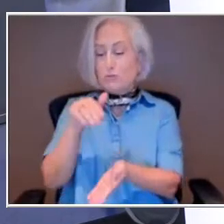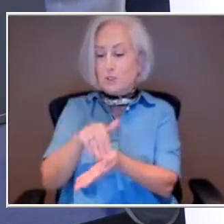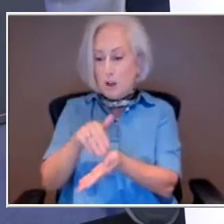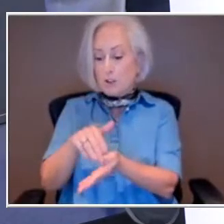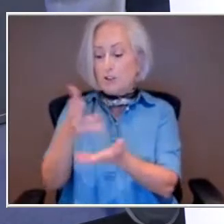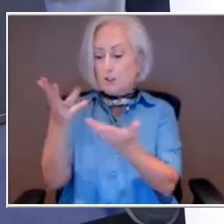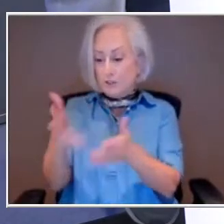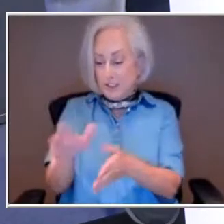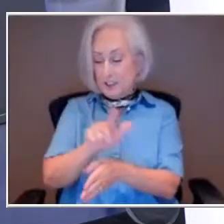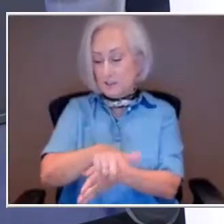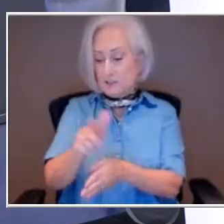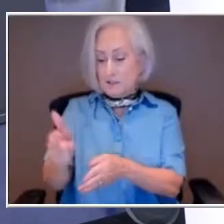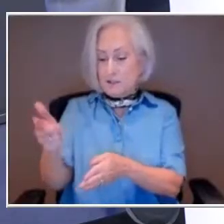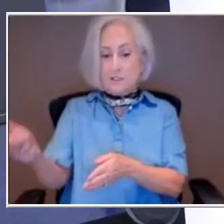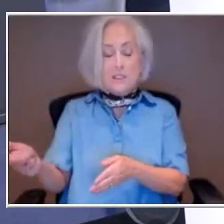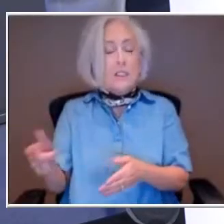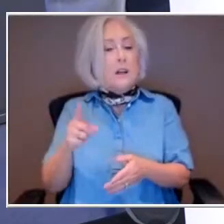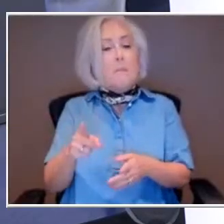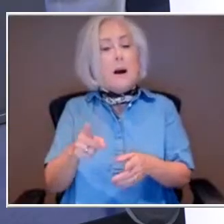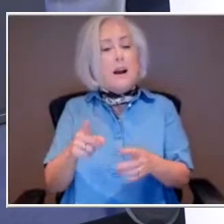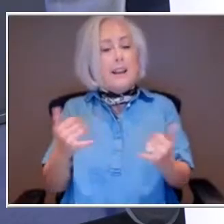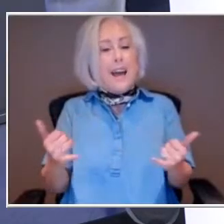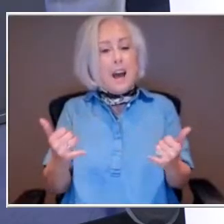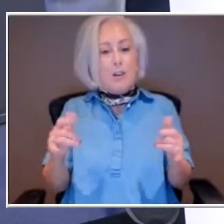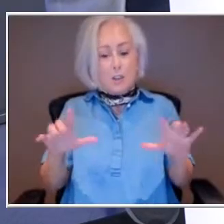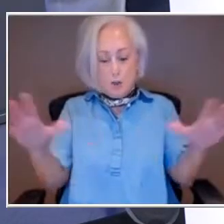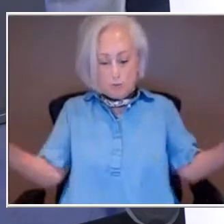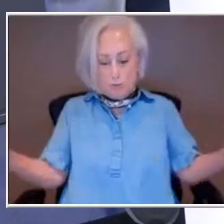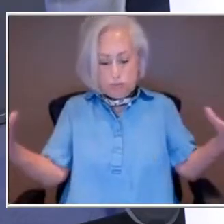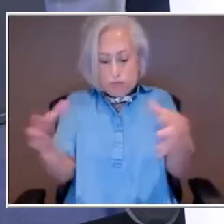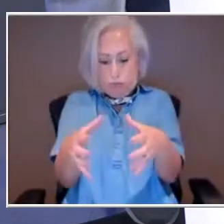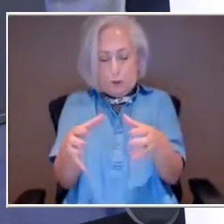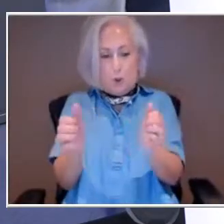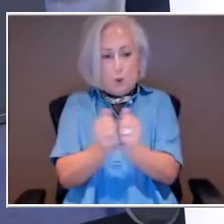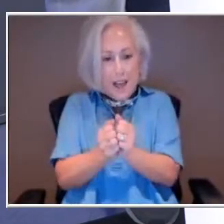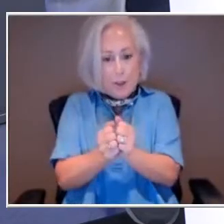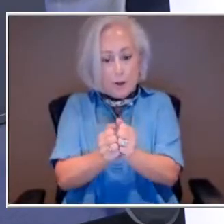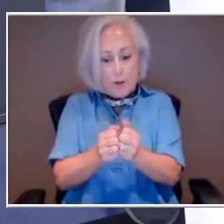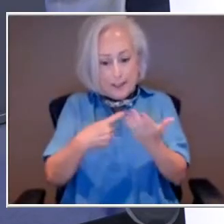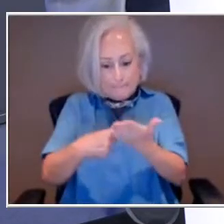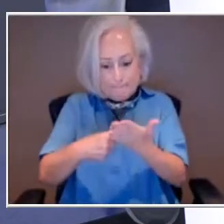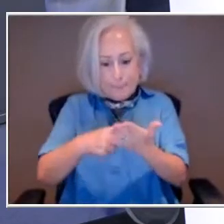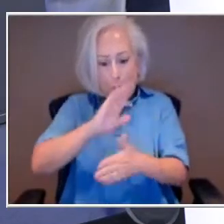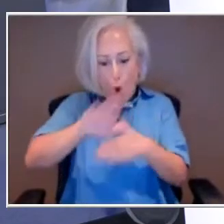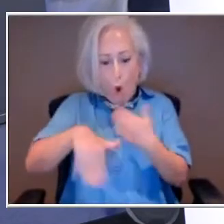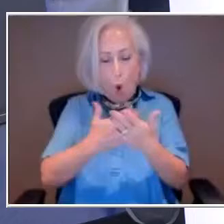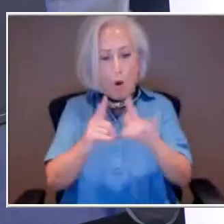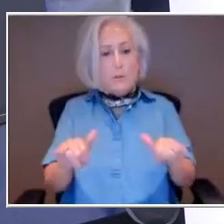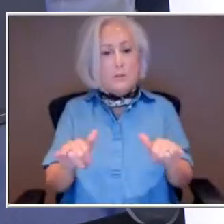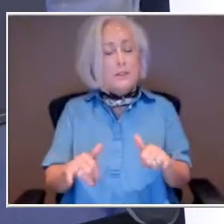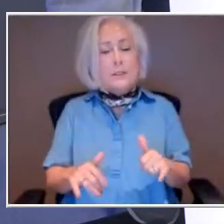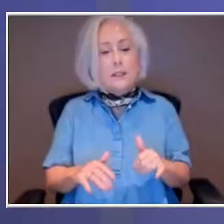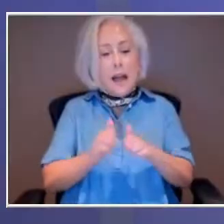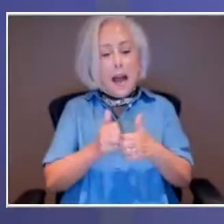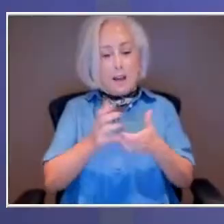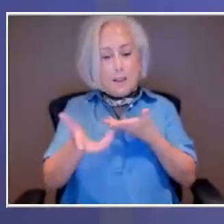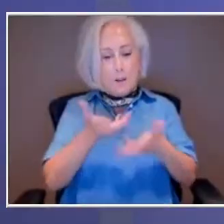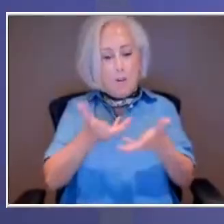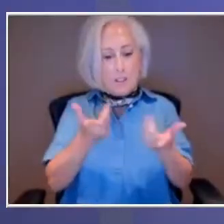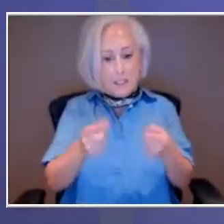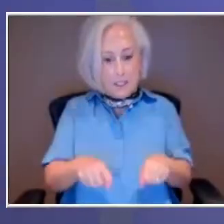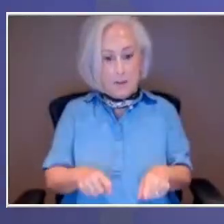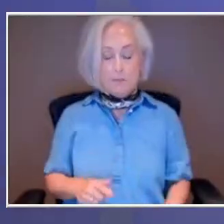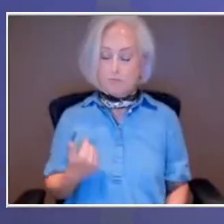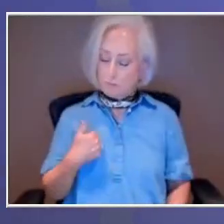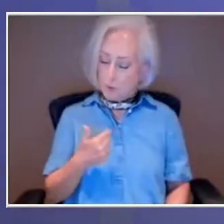front and how this is all going to go down when you finally get to Dr. Lai. So how do those conversations we talk early happen? And